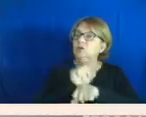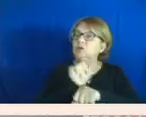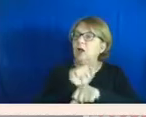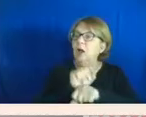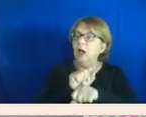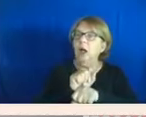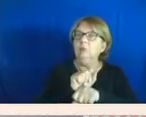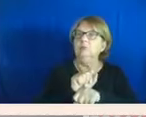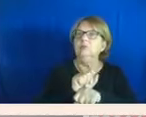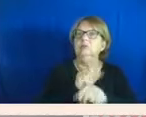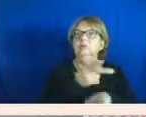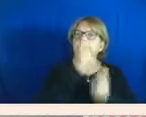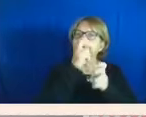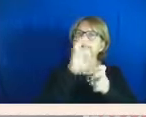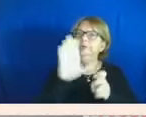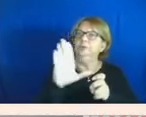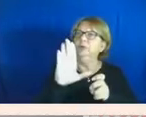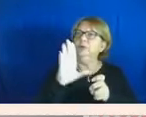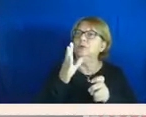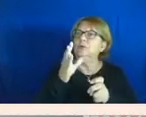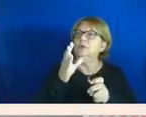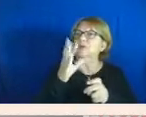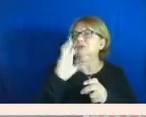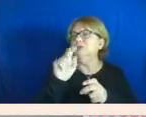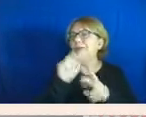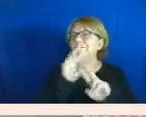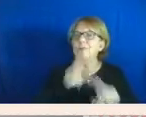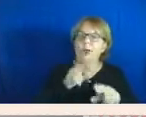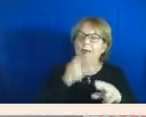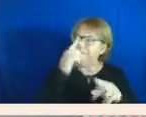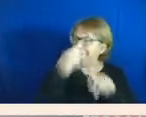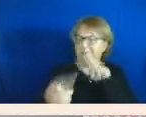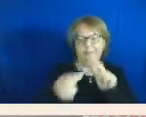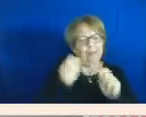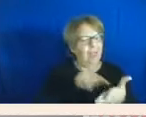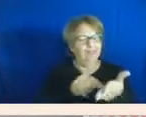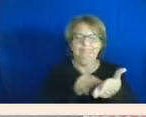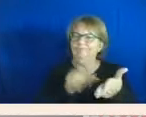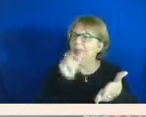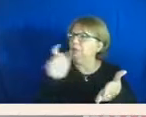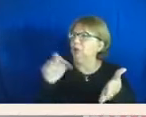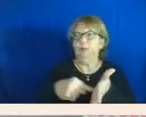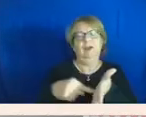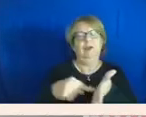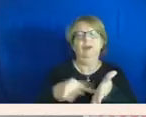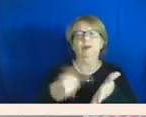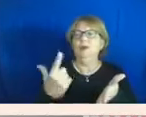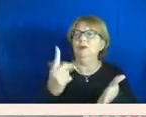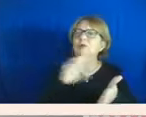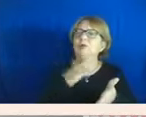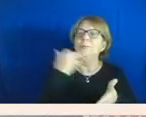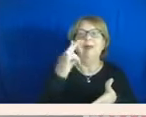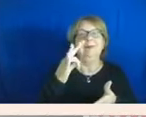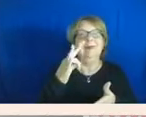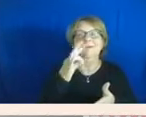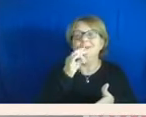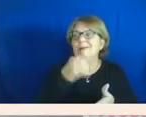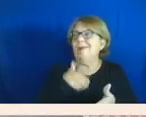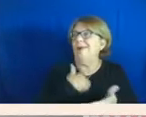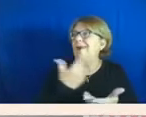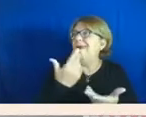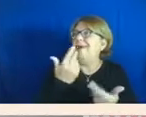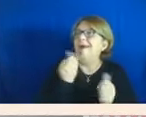reports and dispute that item that's not supposed to be on there. Do your best. If you don't have any trade lines open